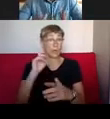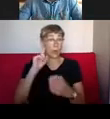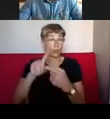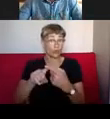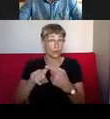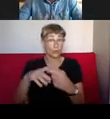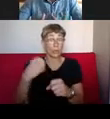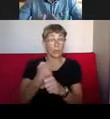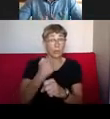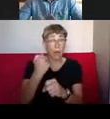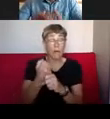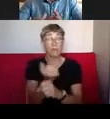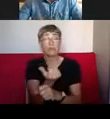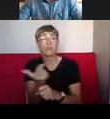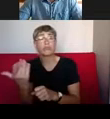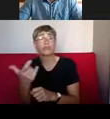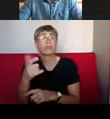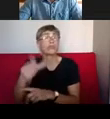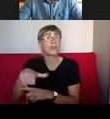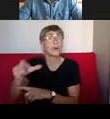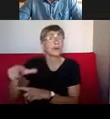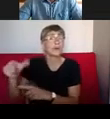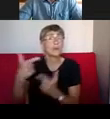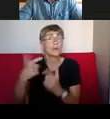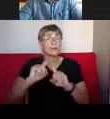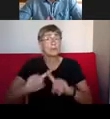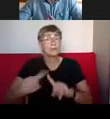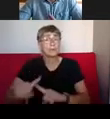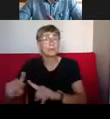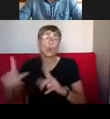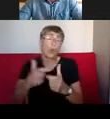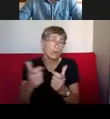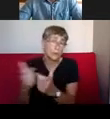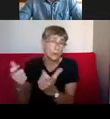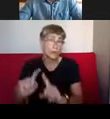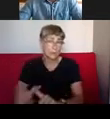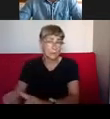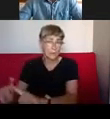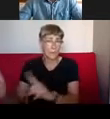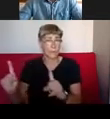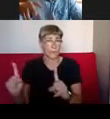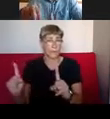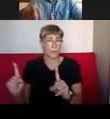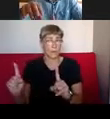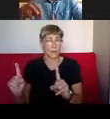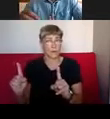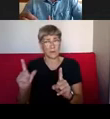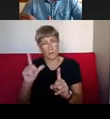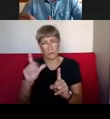the creation and maintenance of job of the people with disabilities. Opposing some